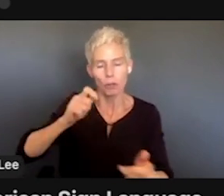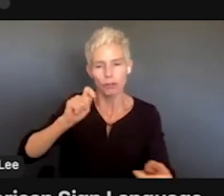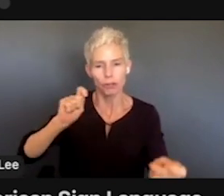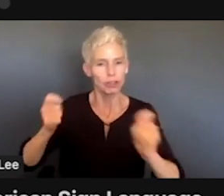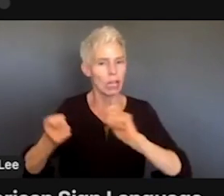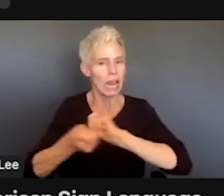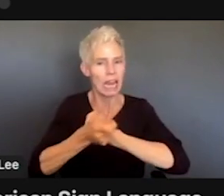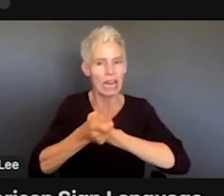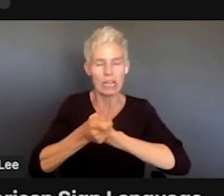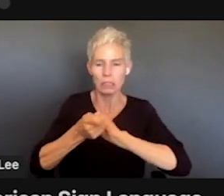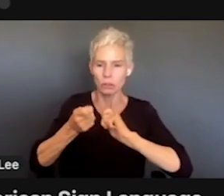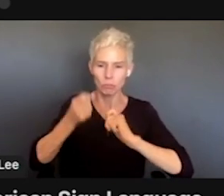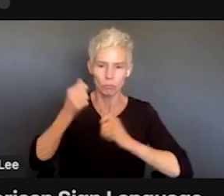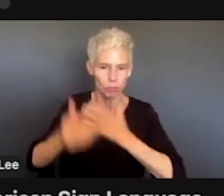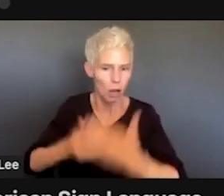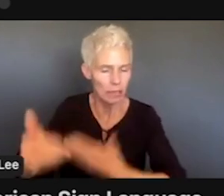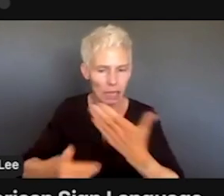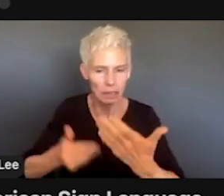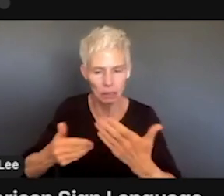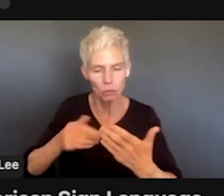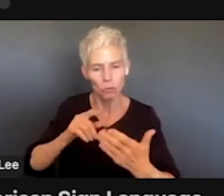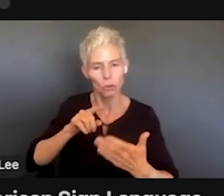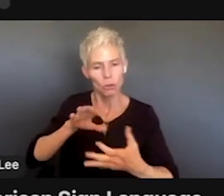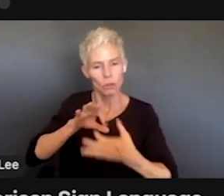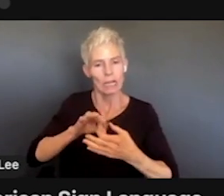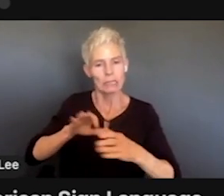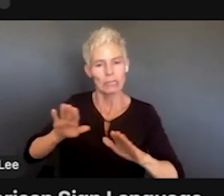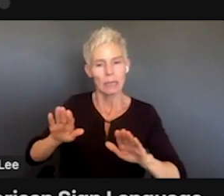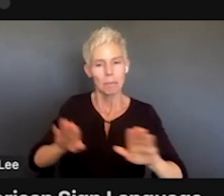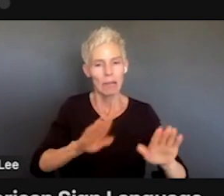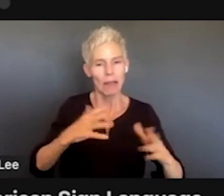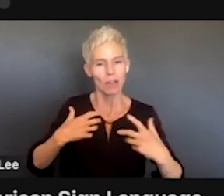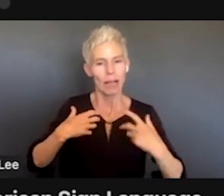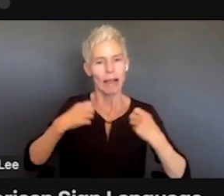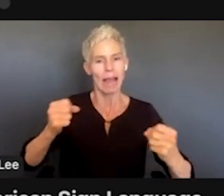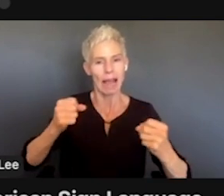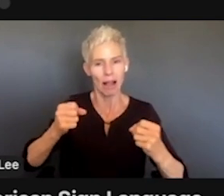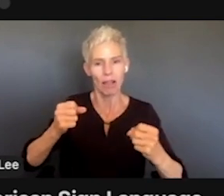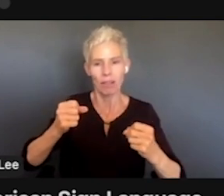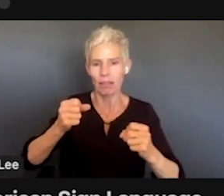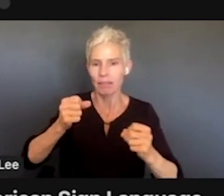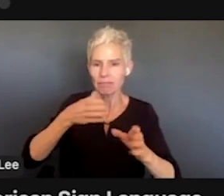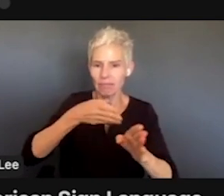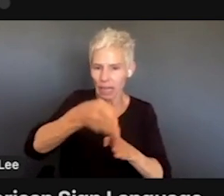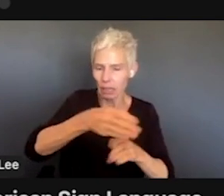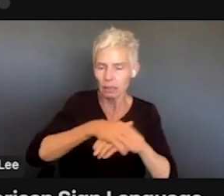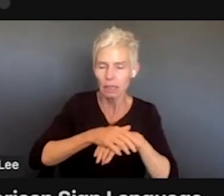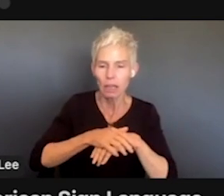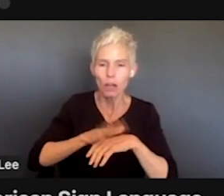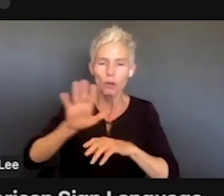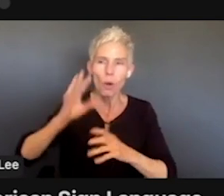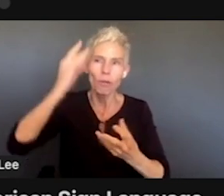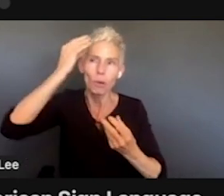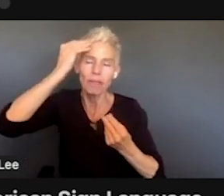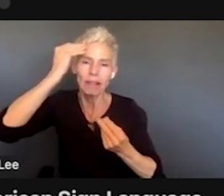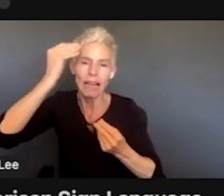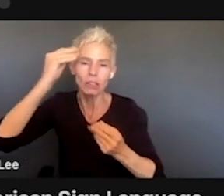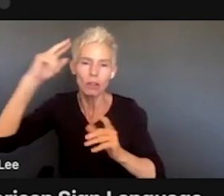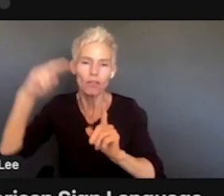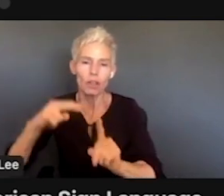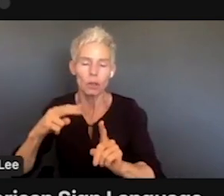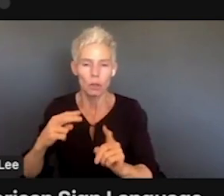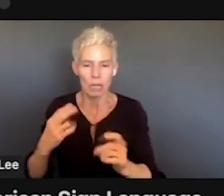health era. Pretty exciting stuff. Would love to start with your reflections on where we are,